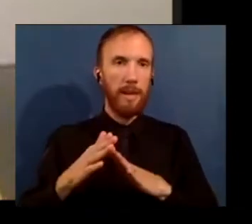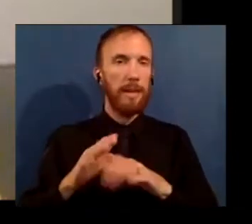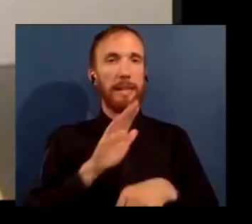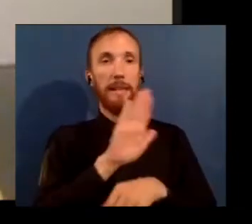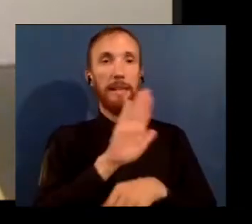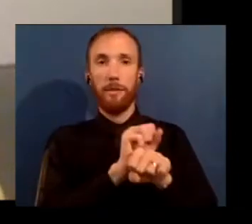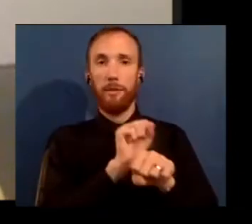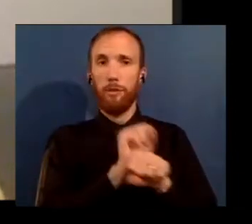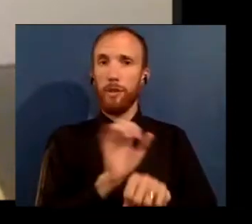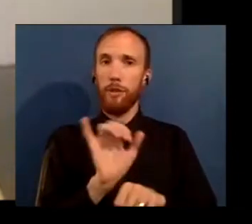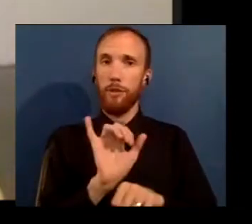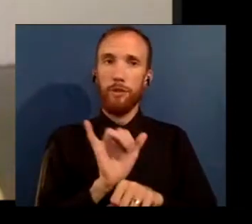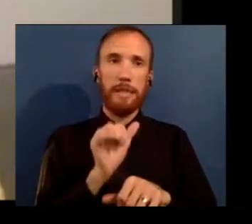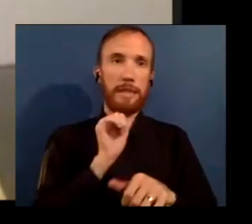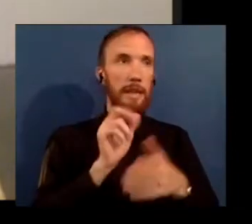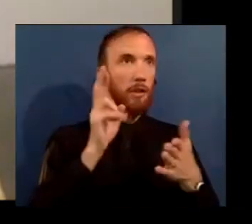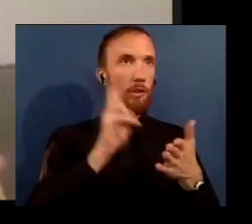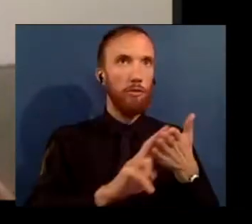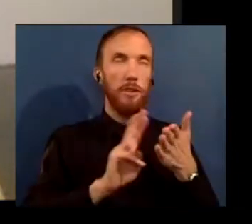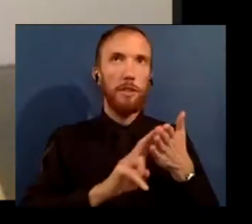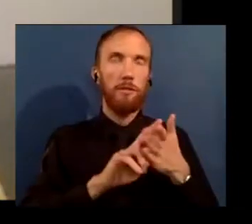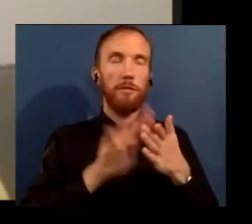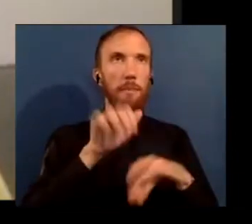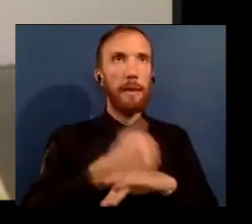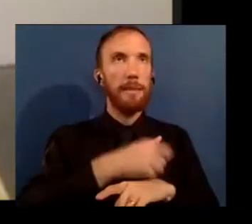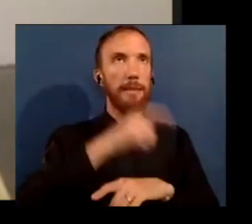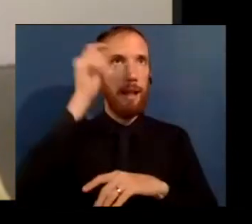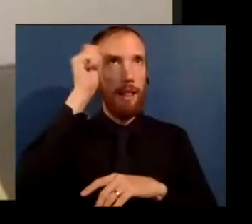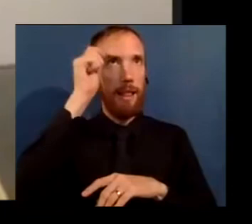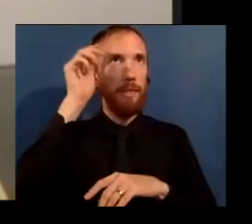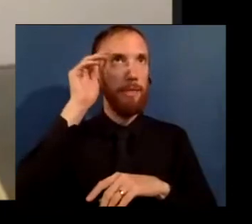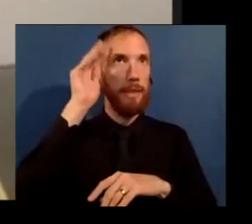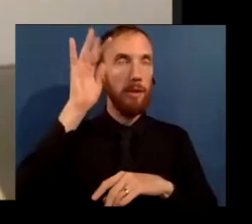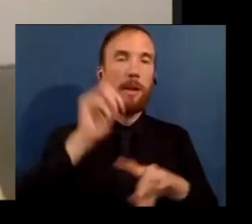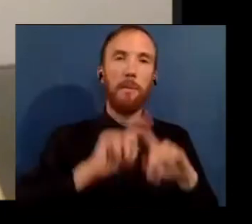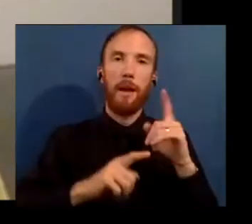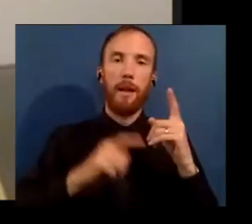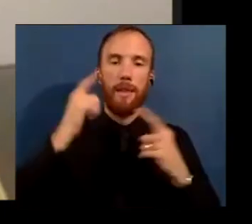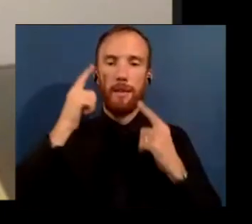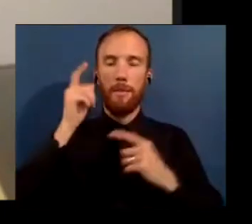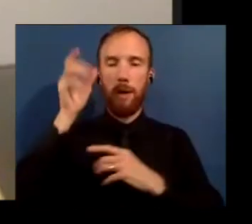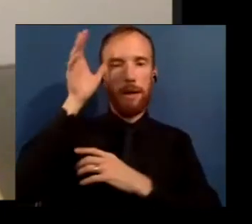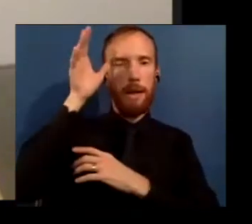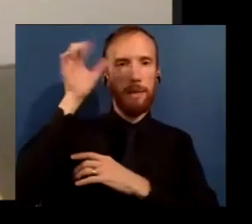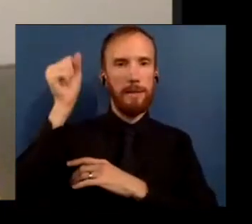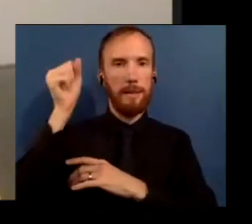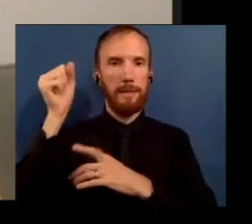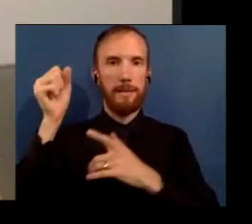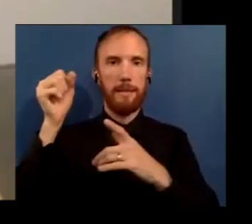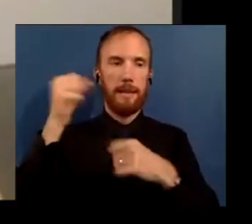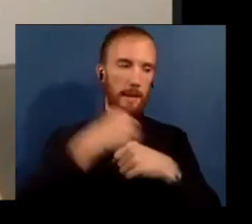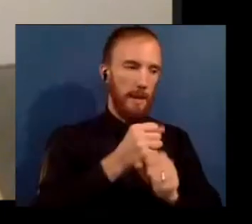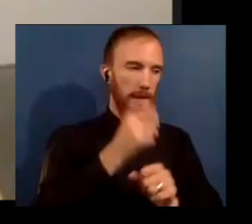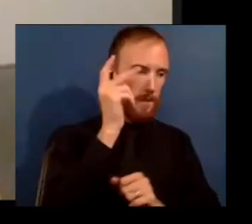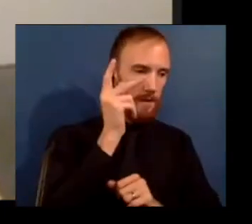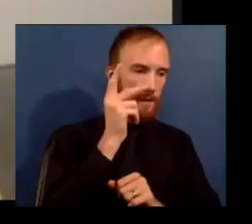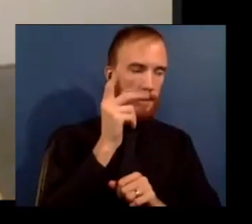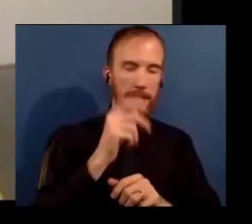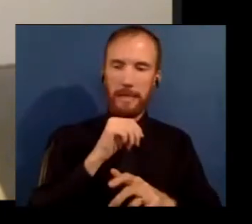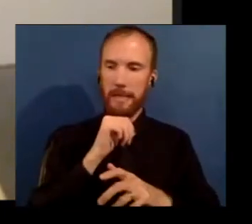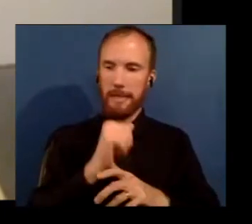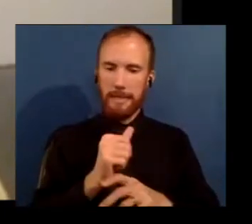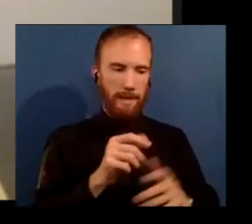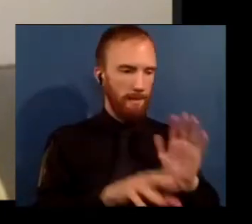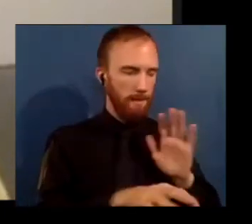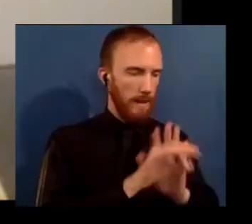he was saying, based on theory, but elaborating common sense into philosophy, not making scholars into activists, but researchers